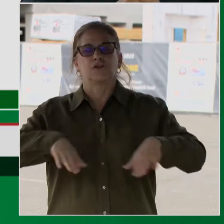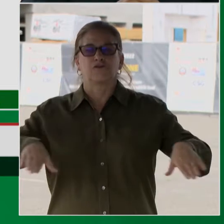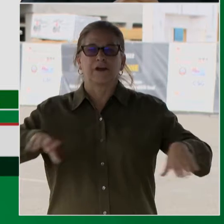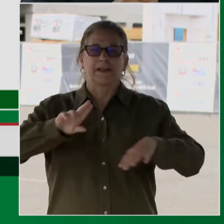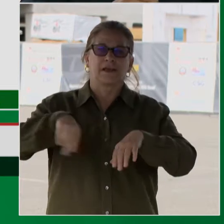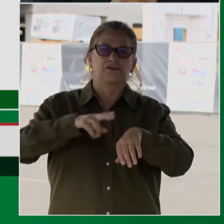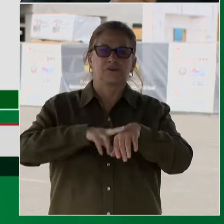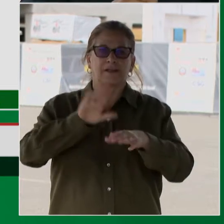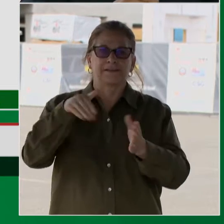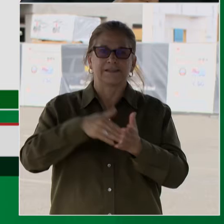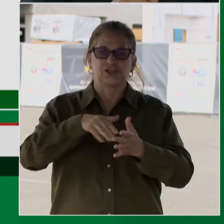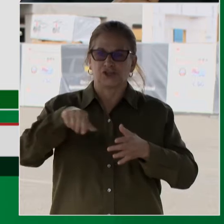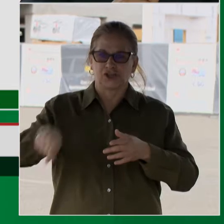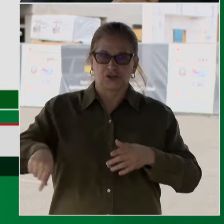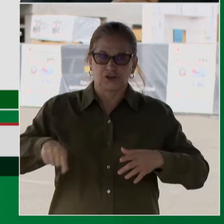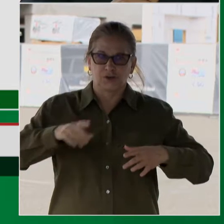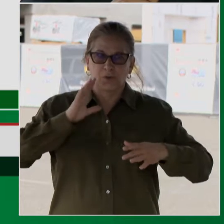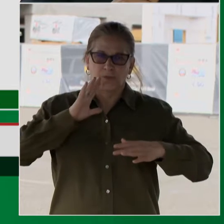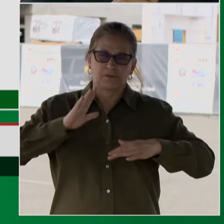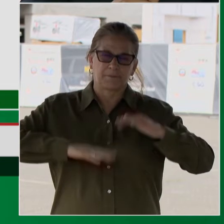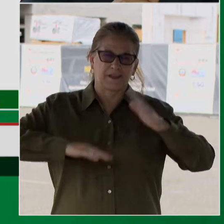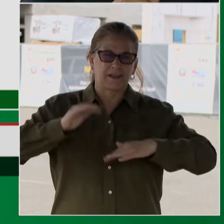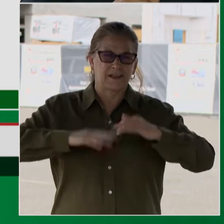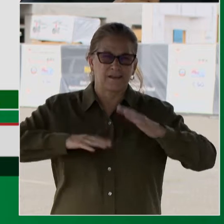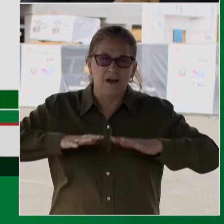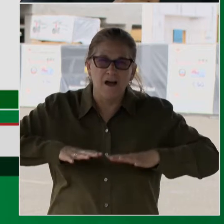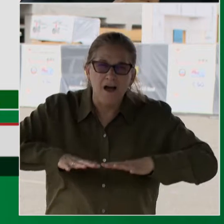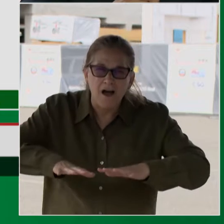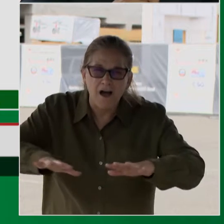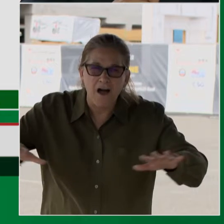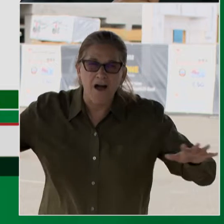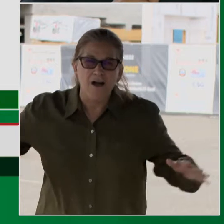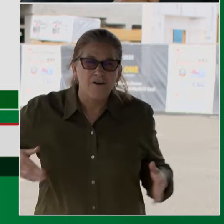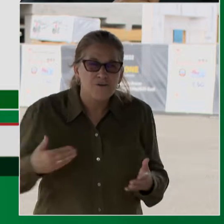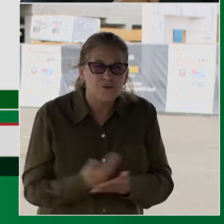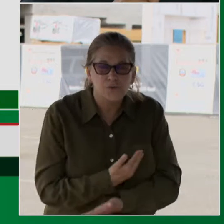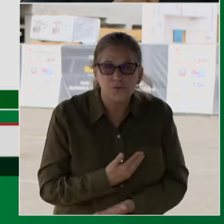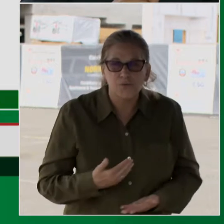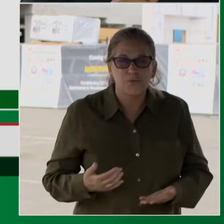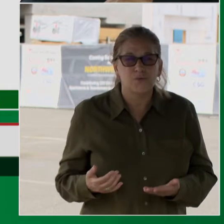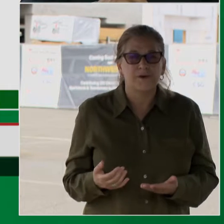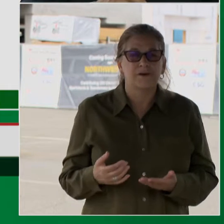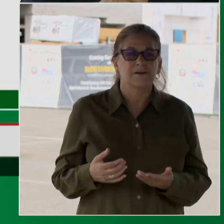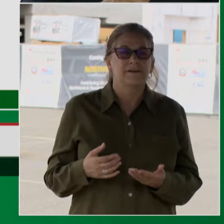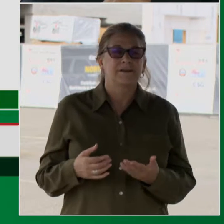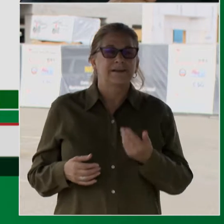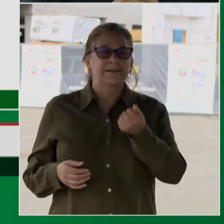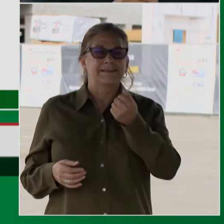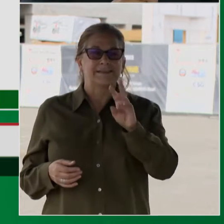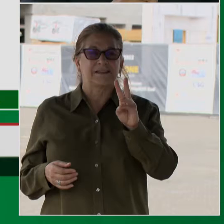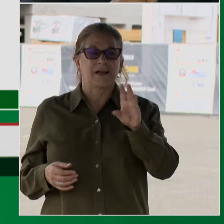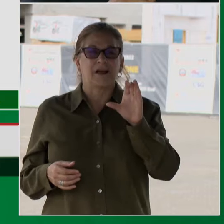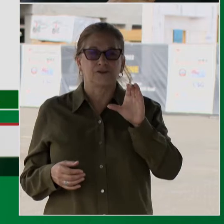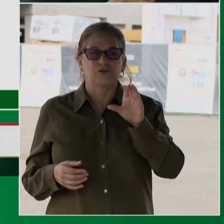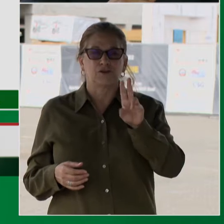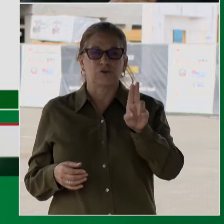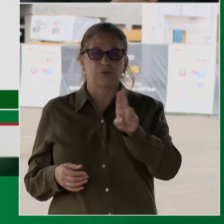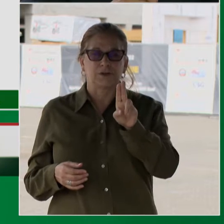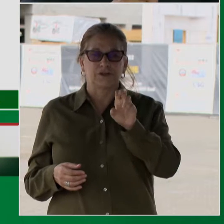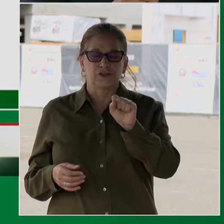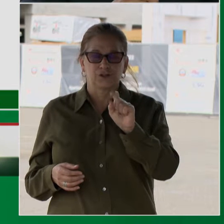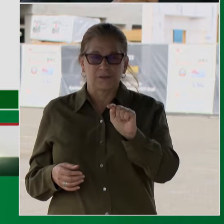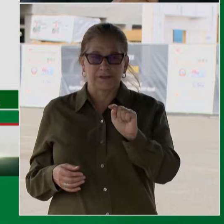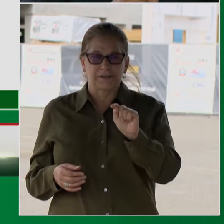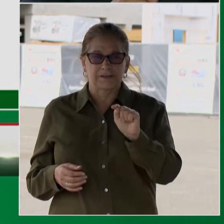community asset. Finally, we have one of our newer projects, 1600 U Street, which is also known as the MPD